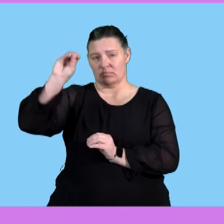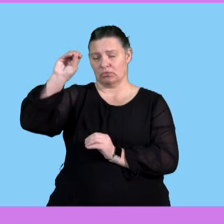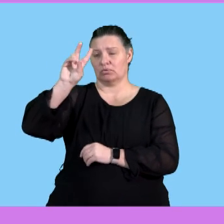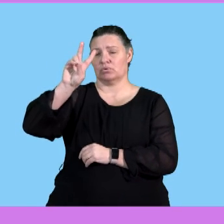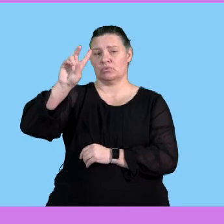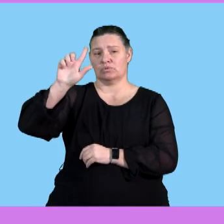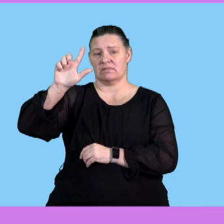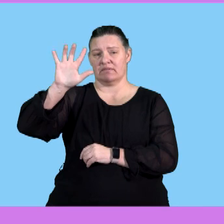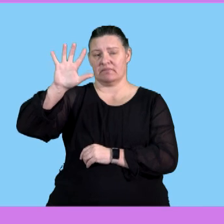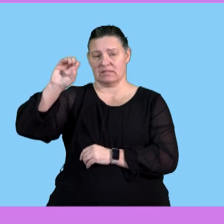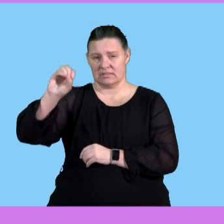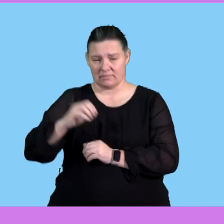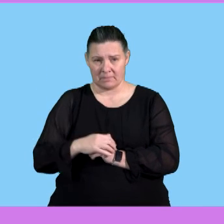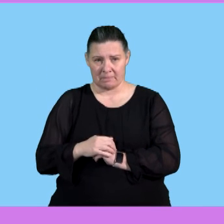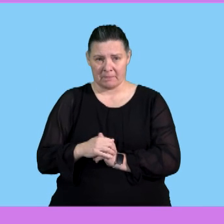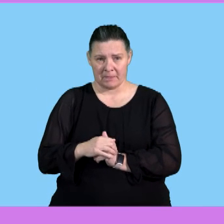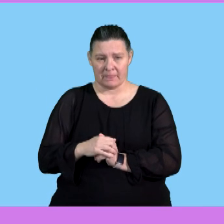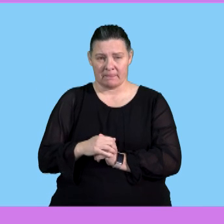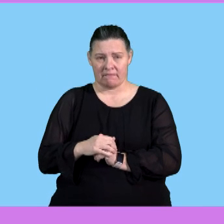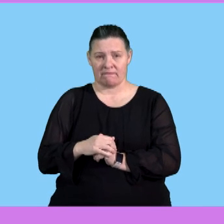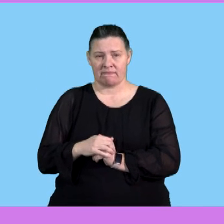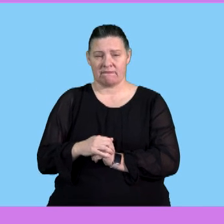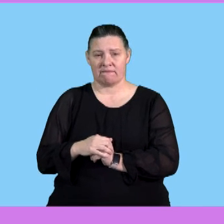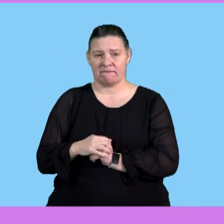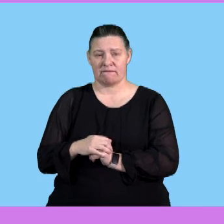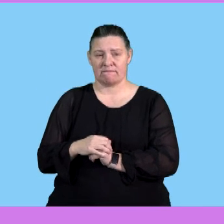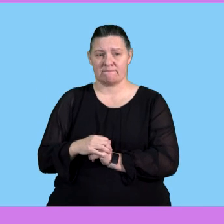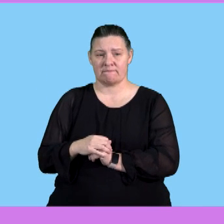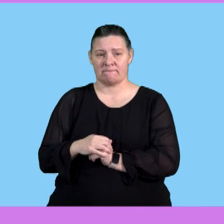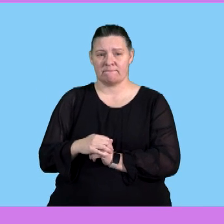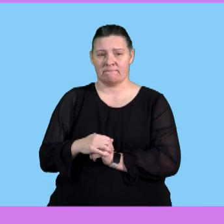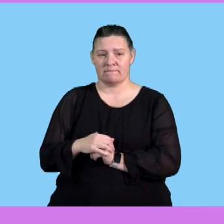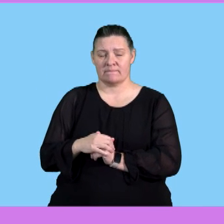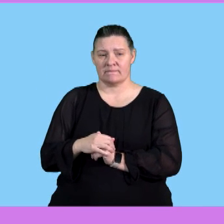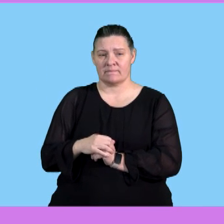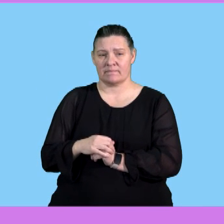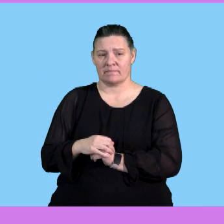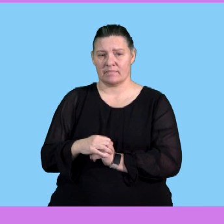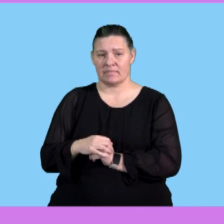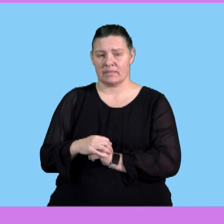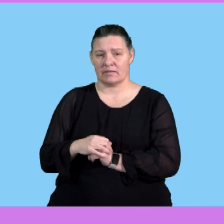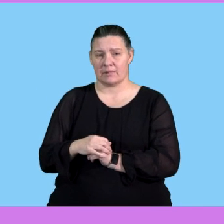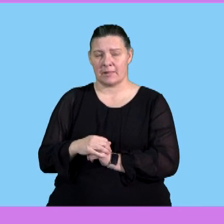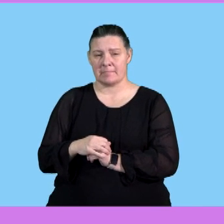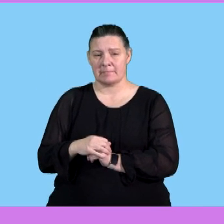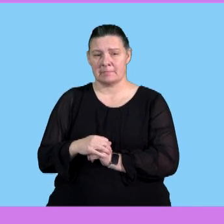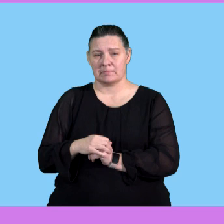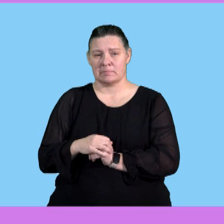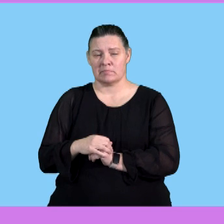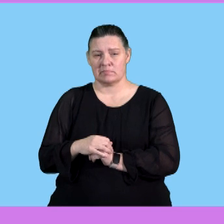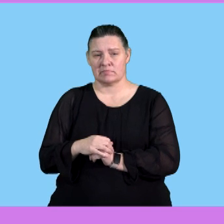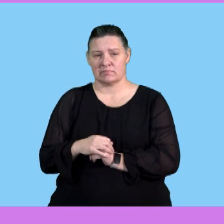2,750 Rand. Because it's his only income, it will also be written there,